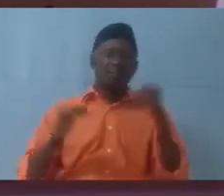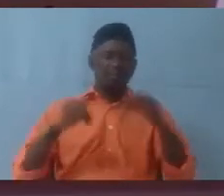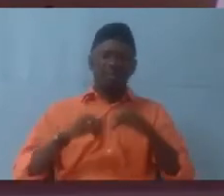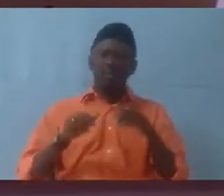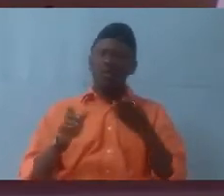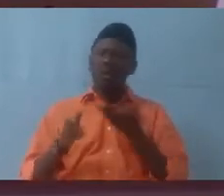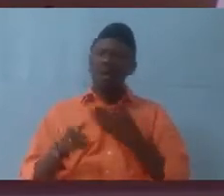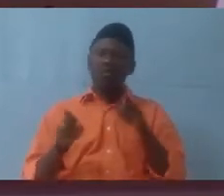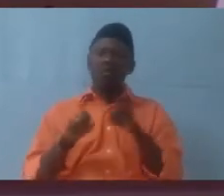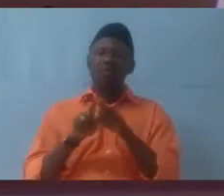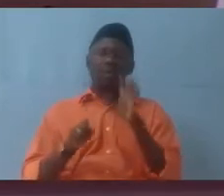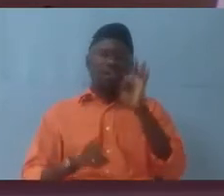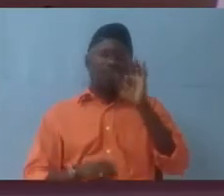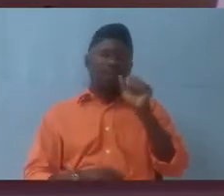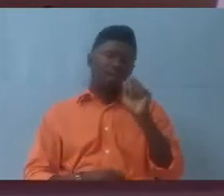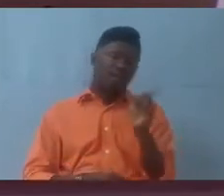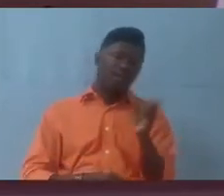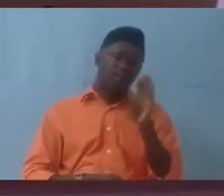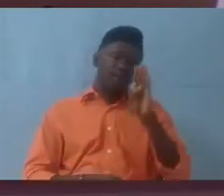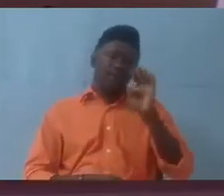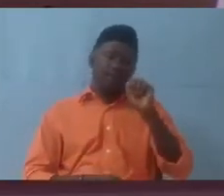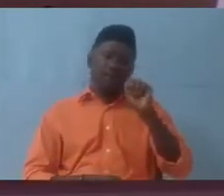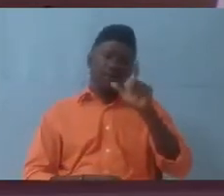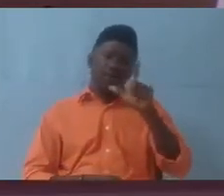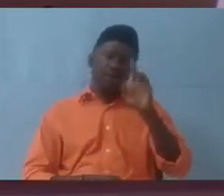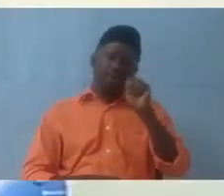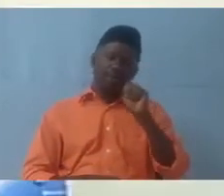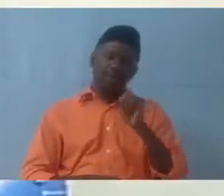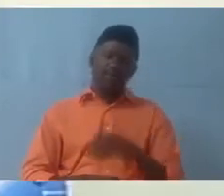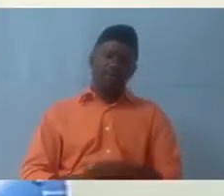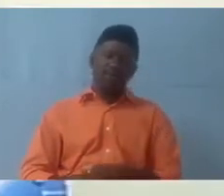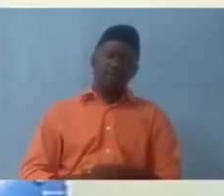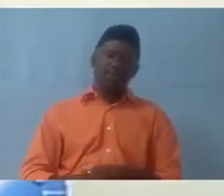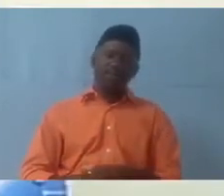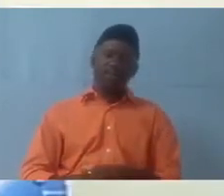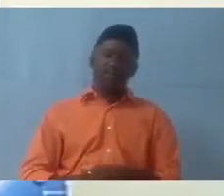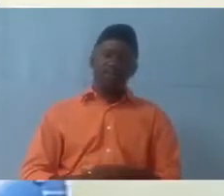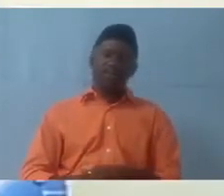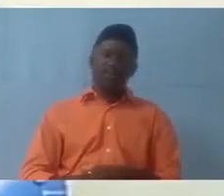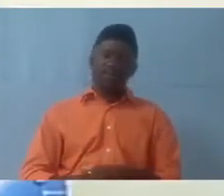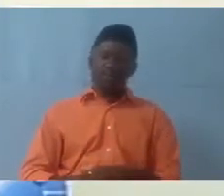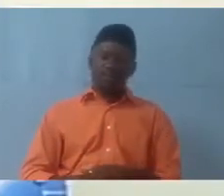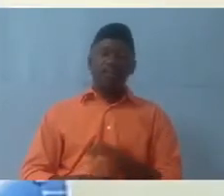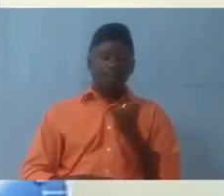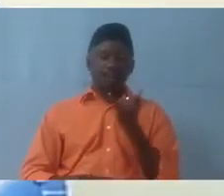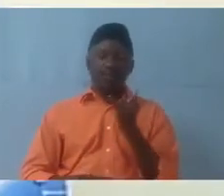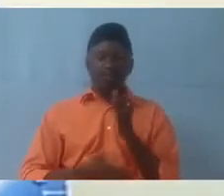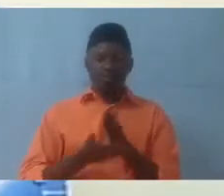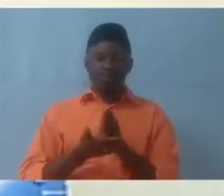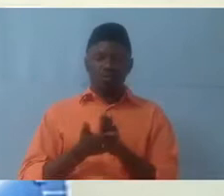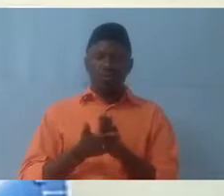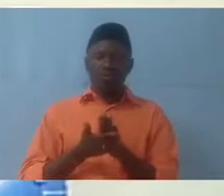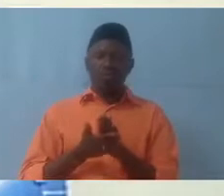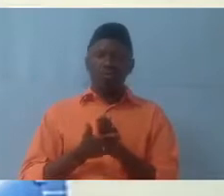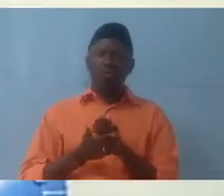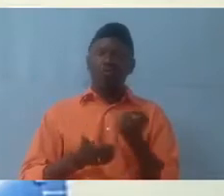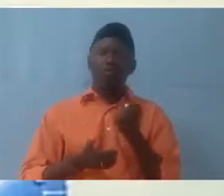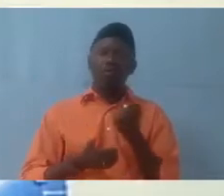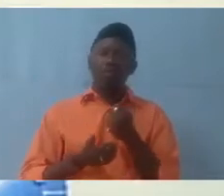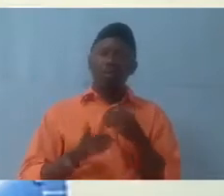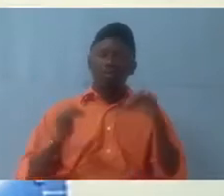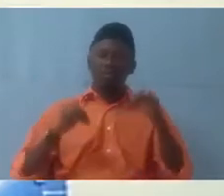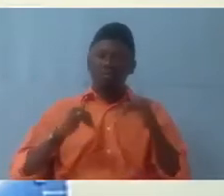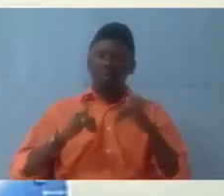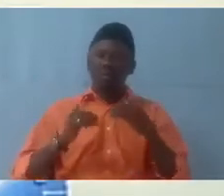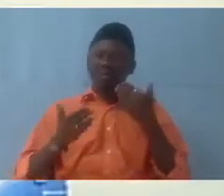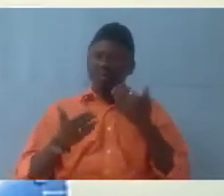def Fakbele amu len dara lo soxla da lu ci faxé ko. Absolutely correct, because when the meeting at I think